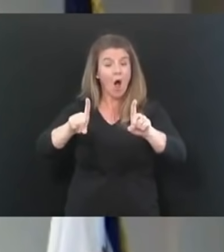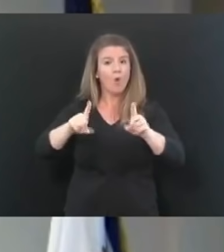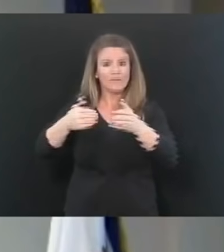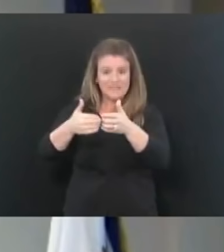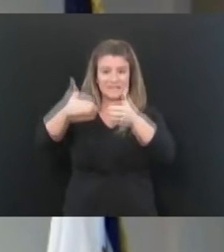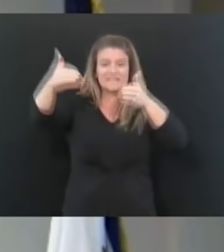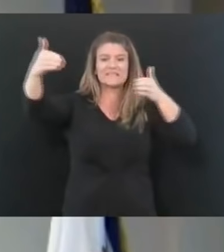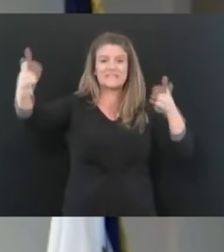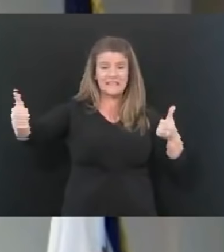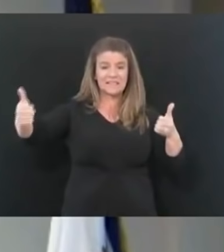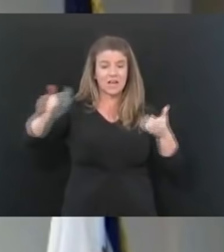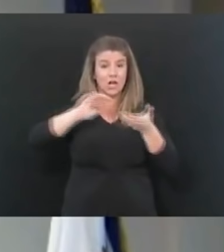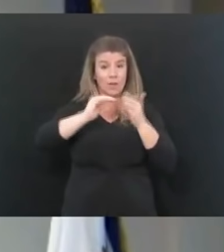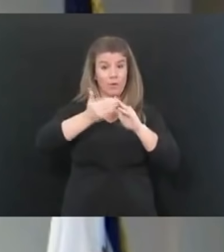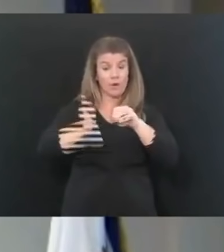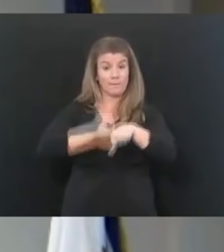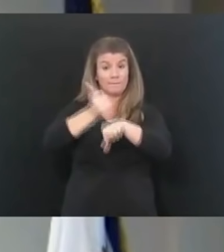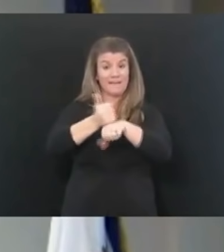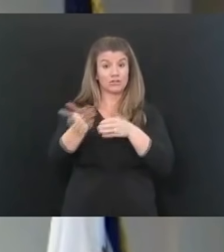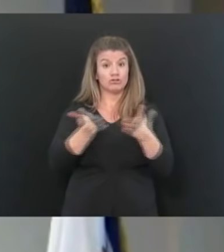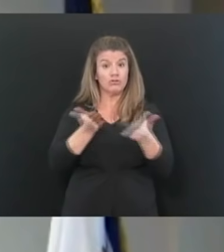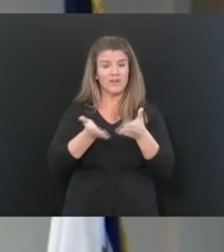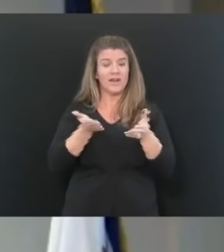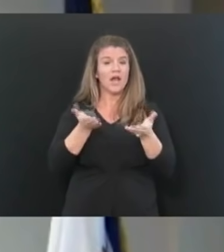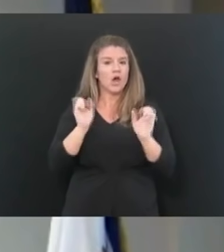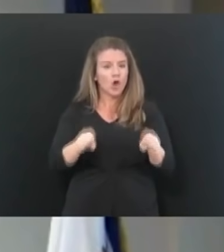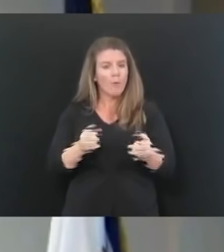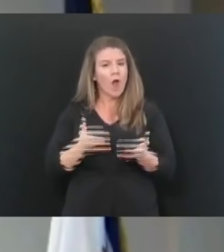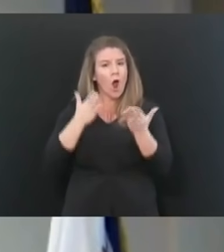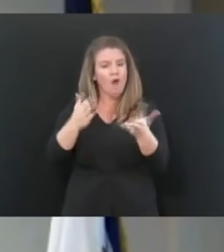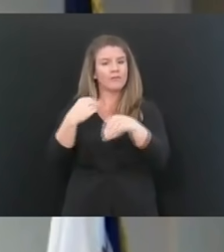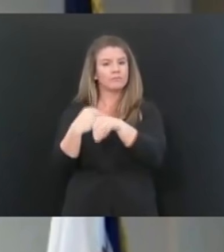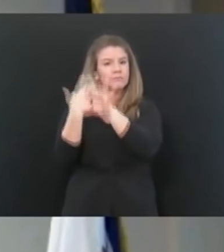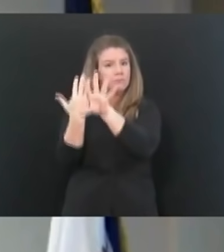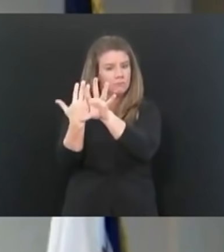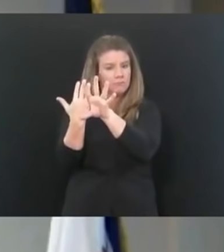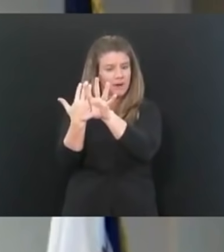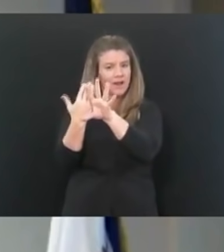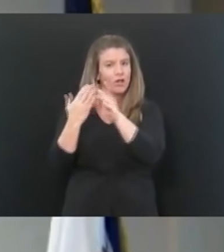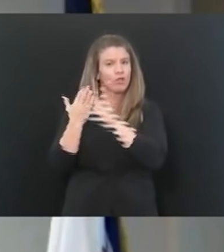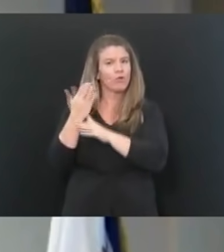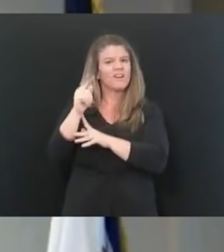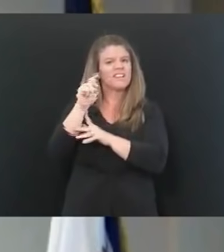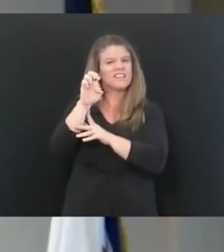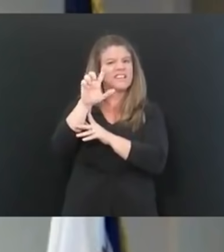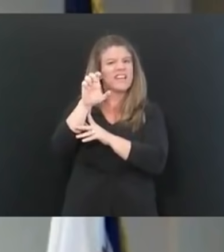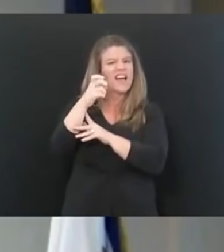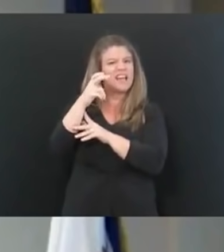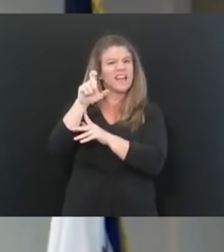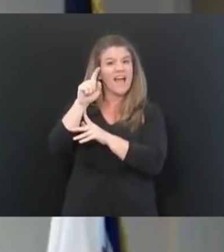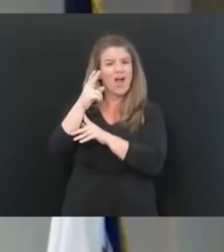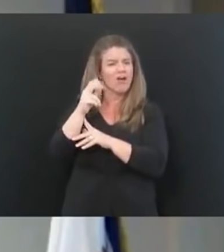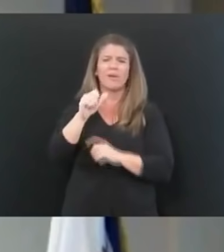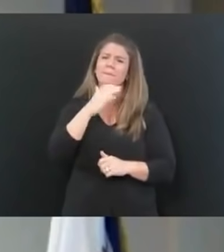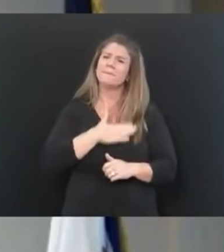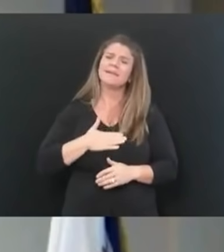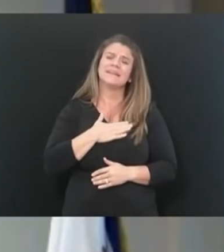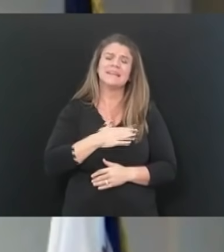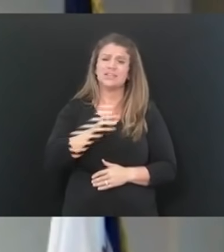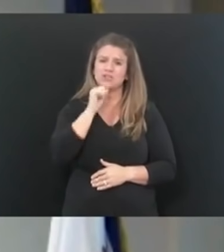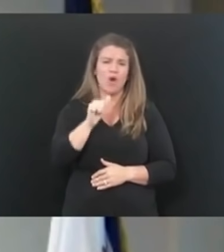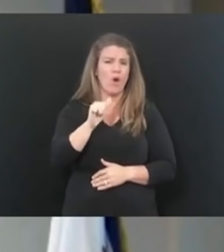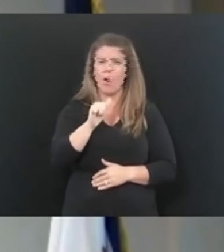COVID-19, community-based services may be offered remotely through telehealth. So please don't hesitate to contact our offices or